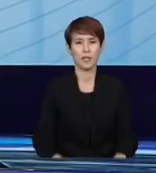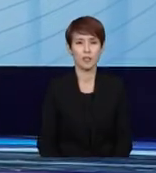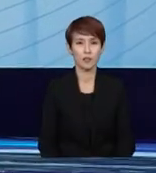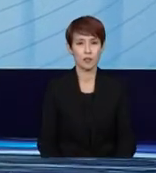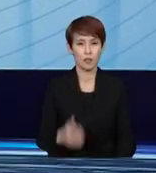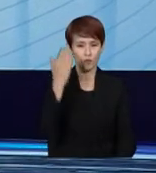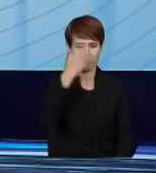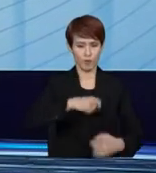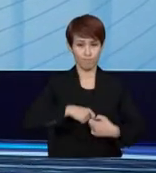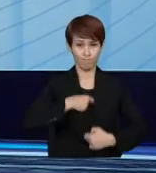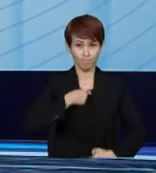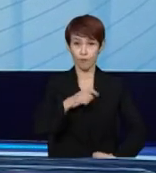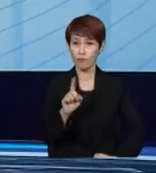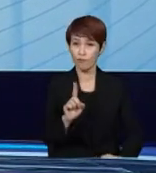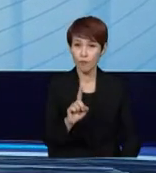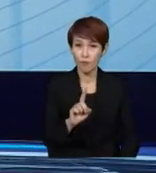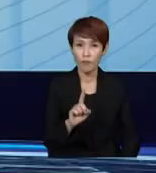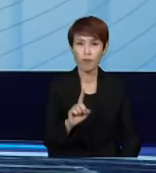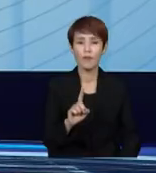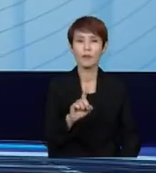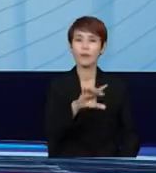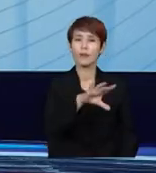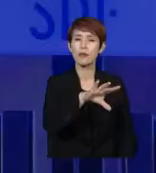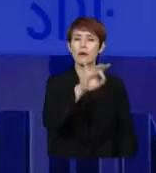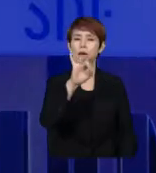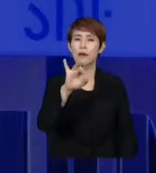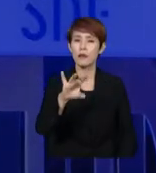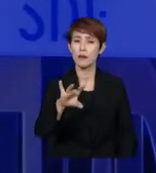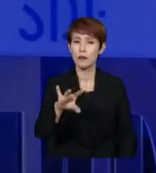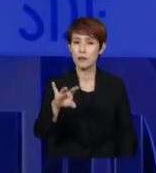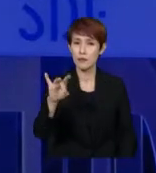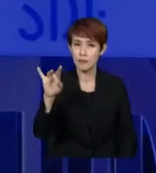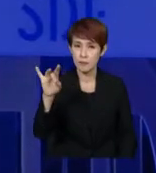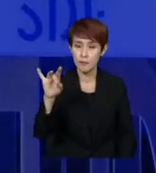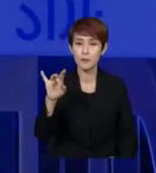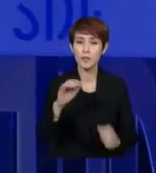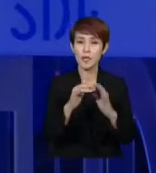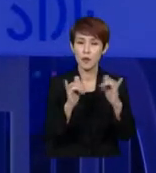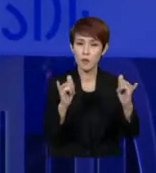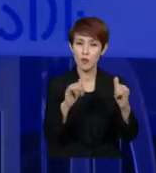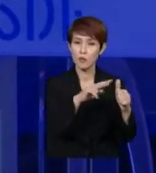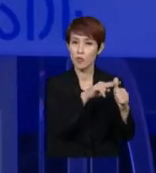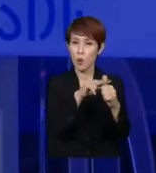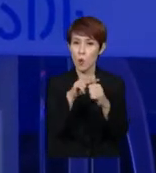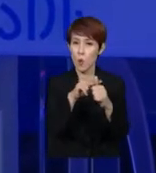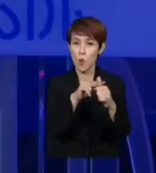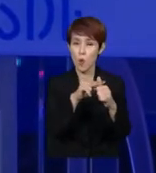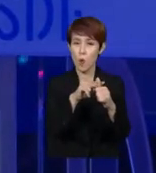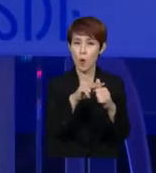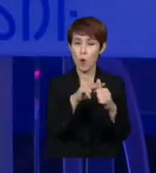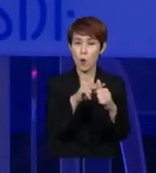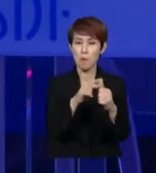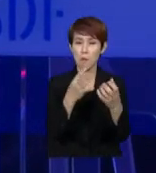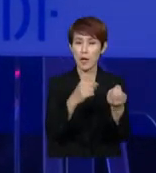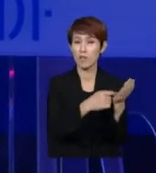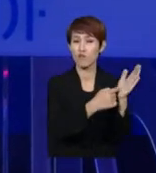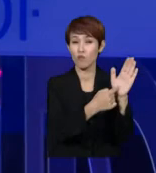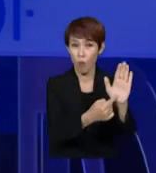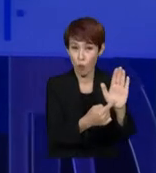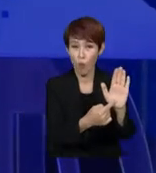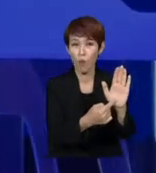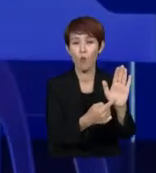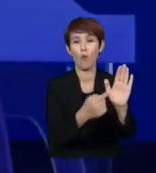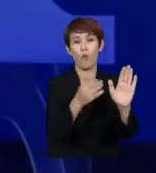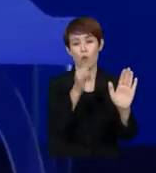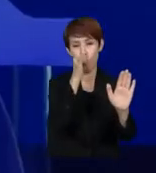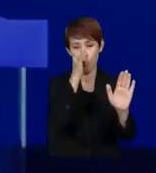be implemented by basically just inundating people with information. And since people don't know what they're looking for exactly, it can actually be